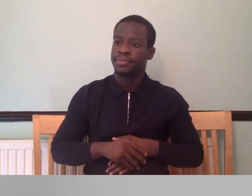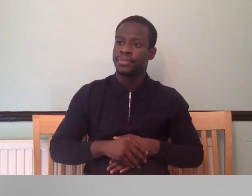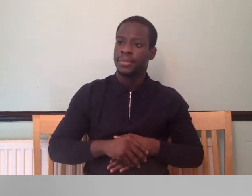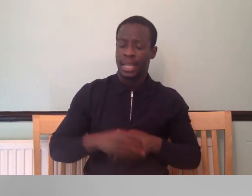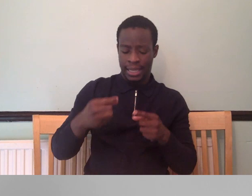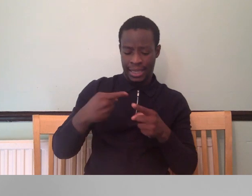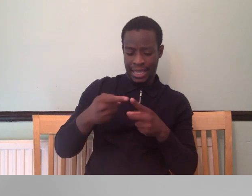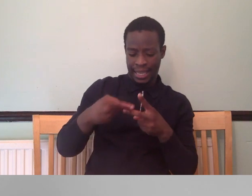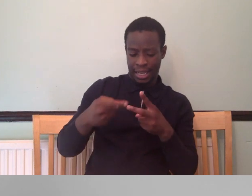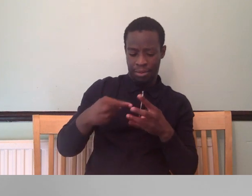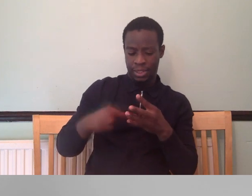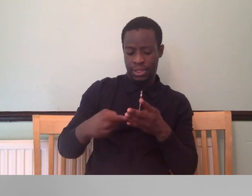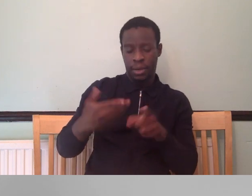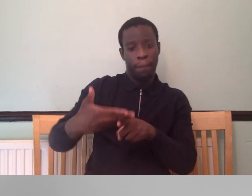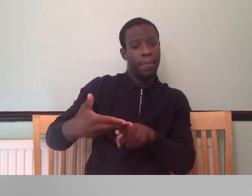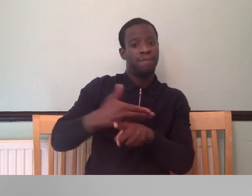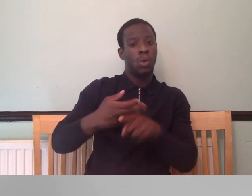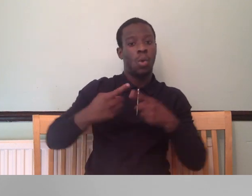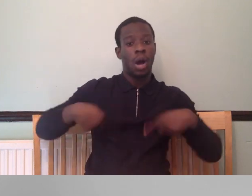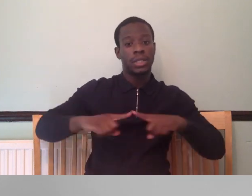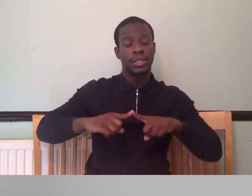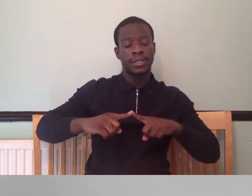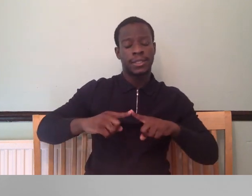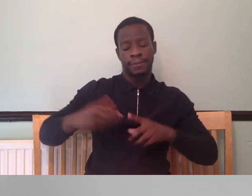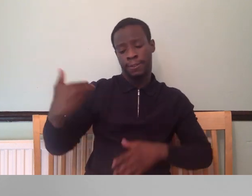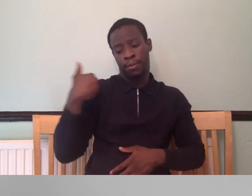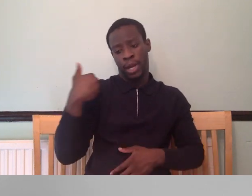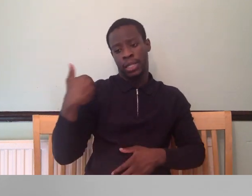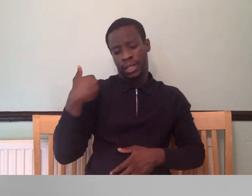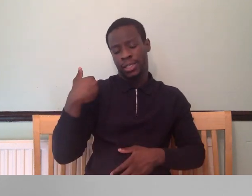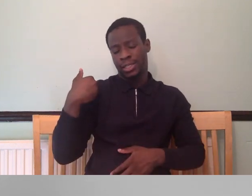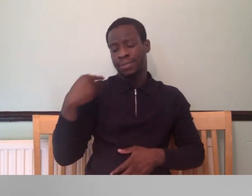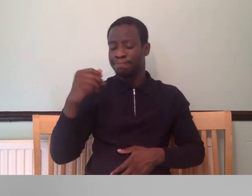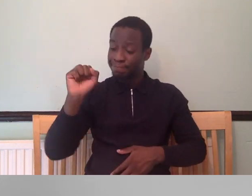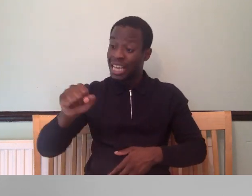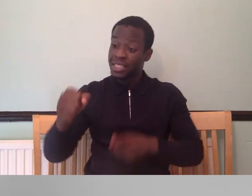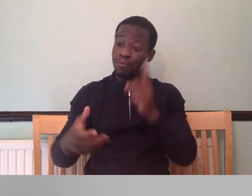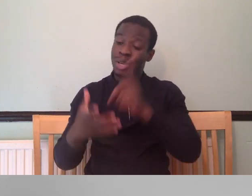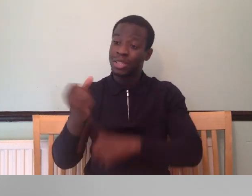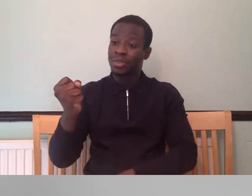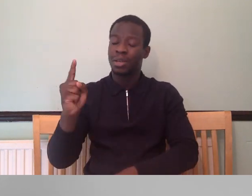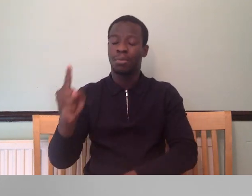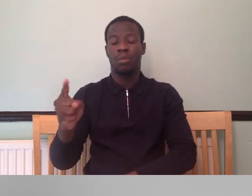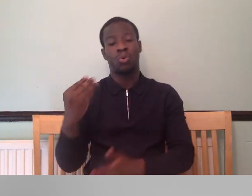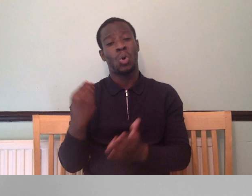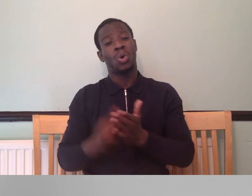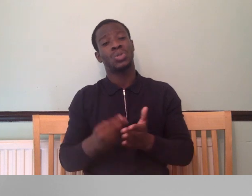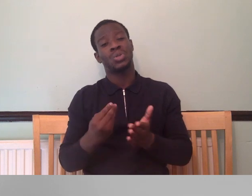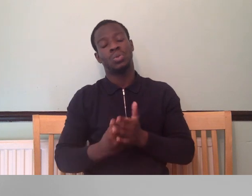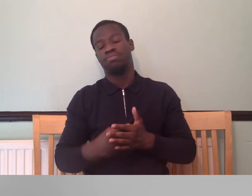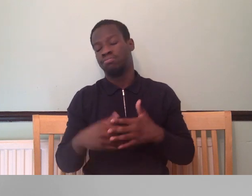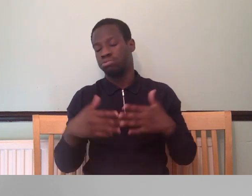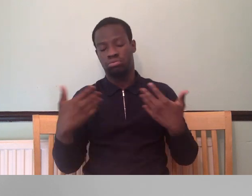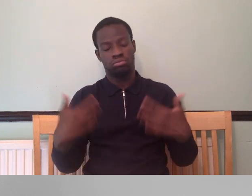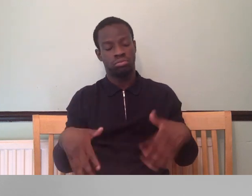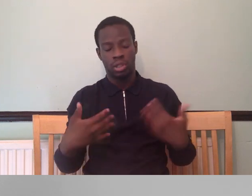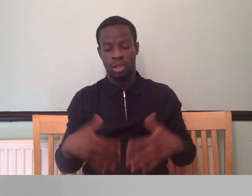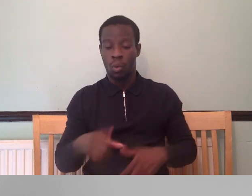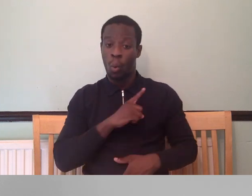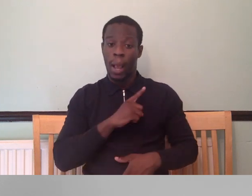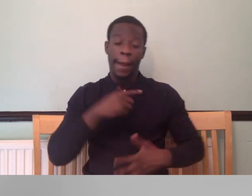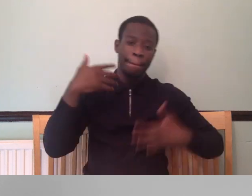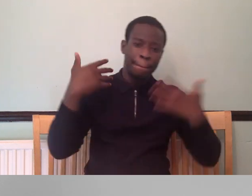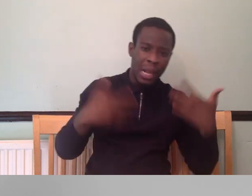The elements before us remind that this victory came at a great cost to you. It involved